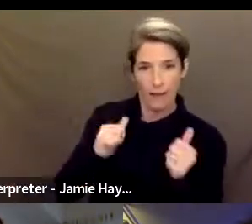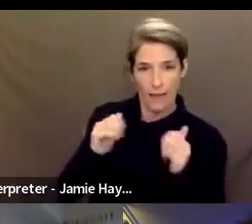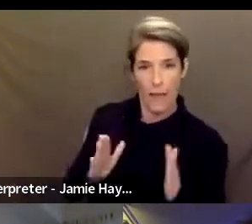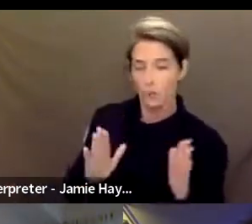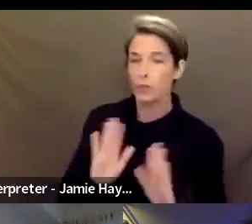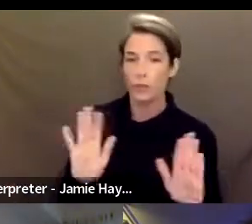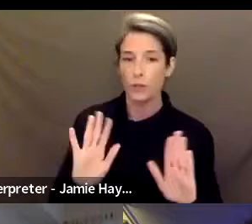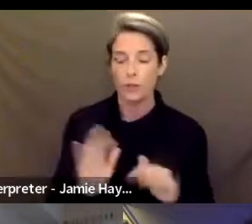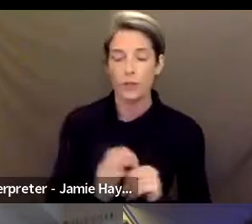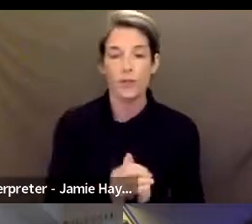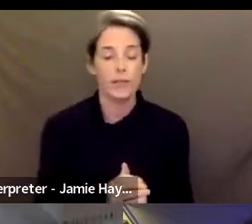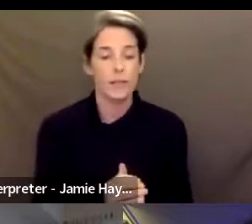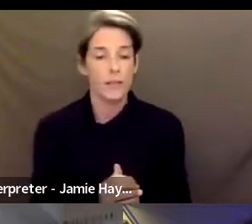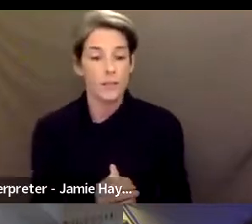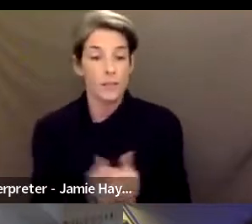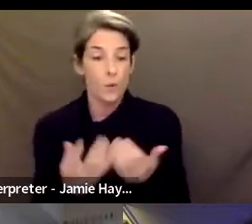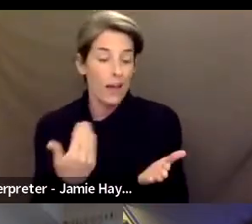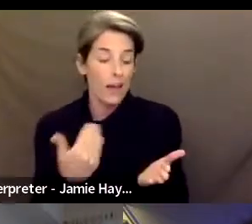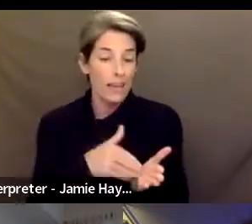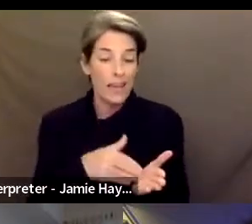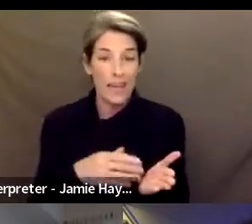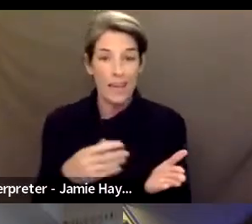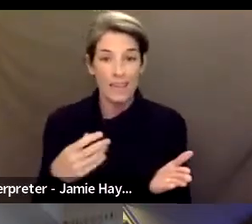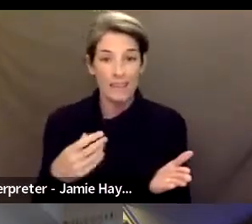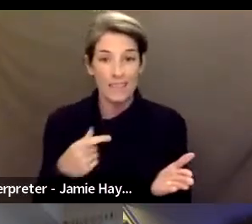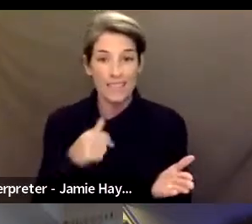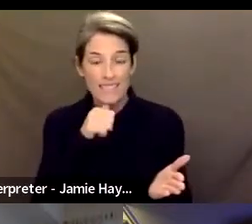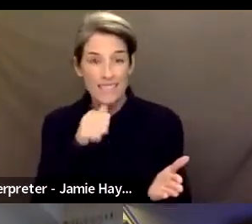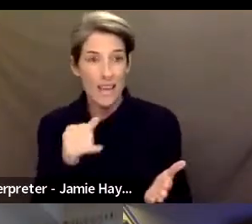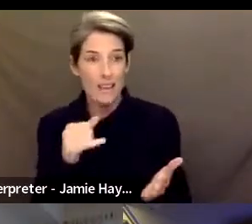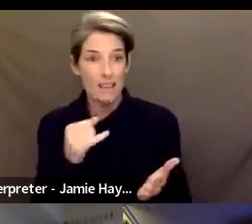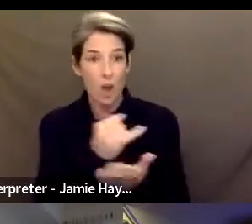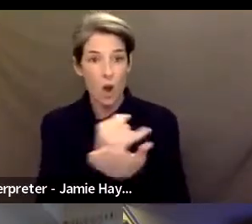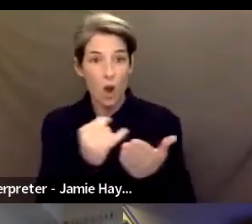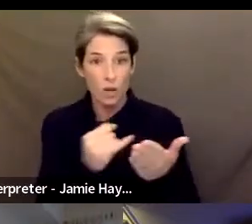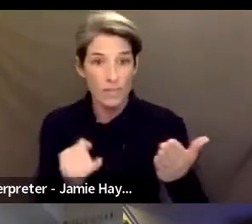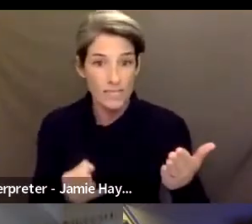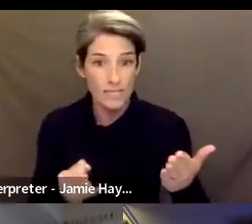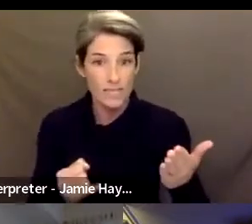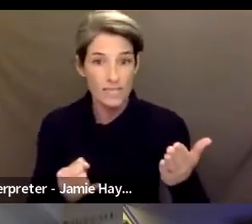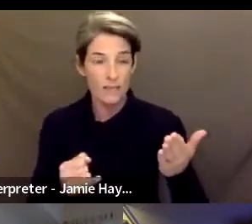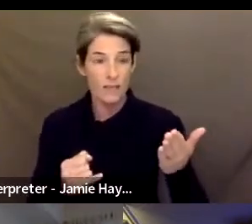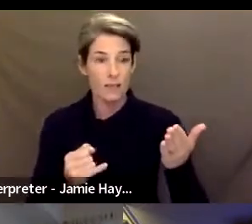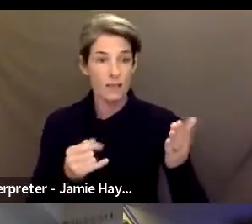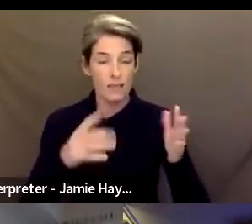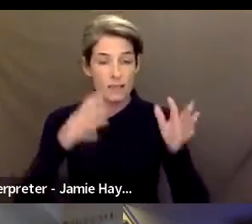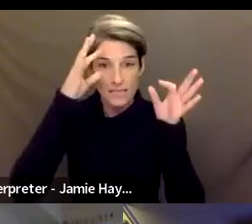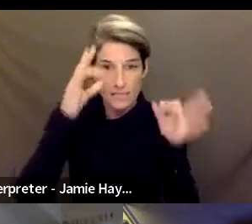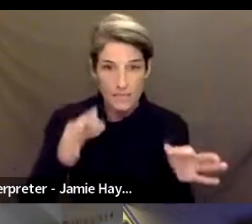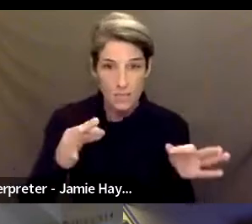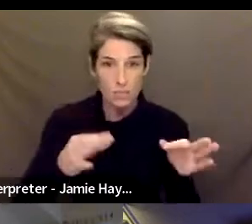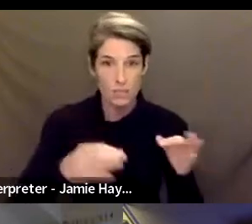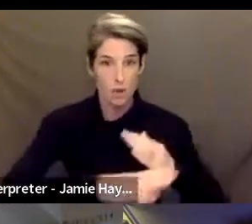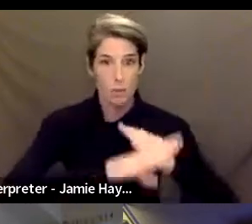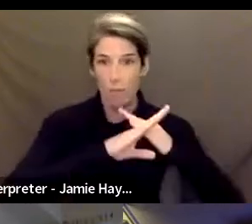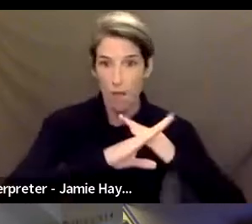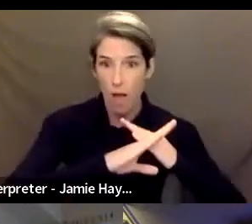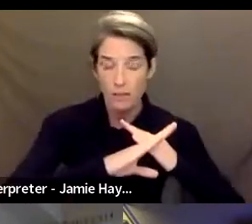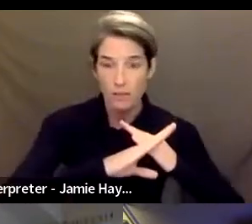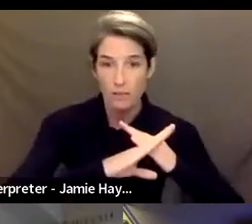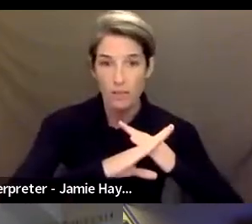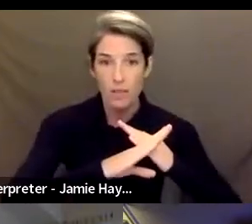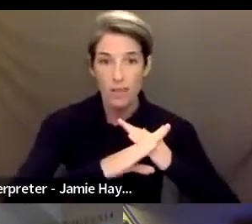obstruct the artistic abilities. In reality, the safety that is felt from that type